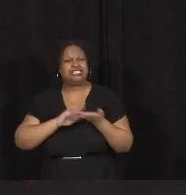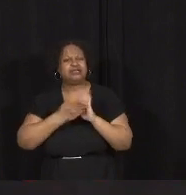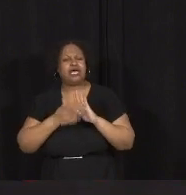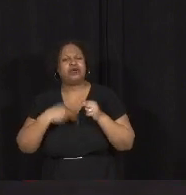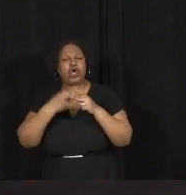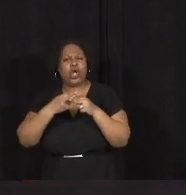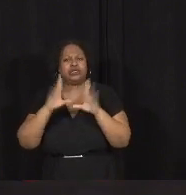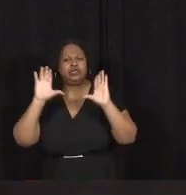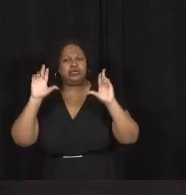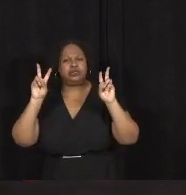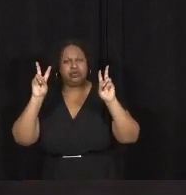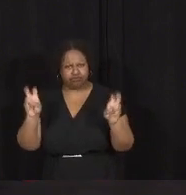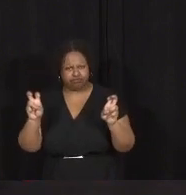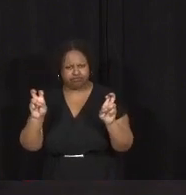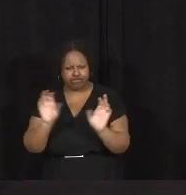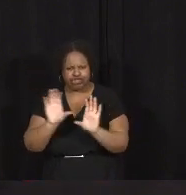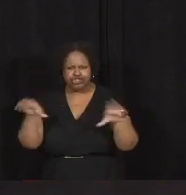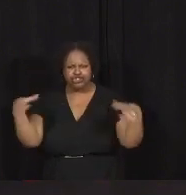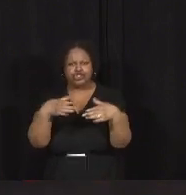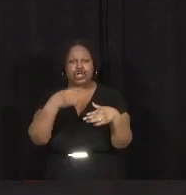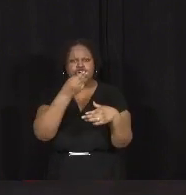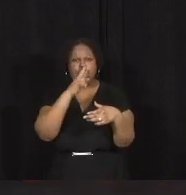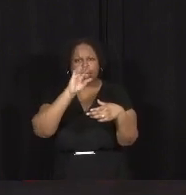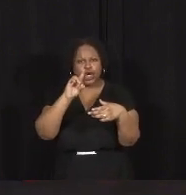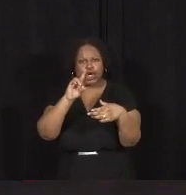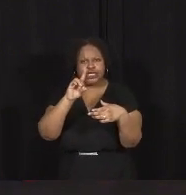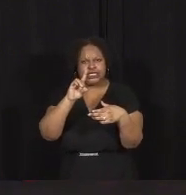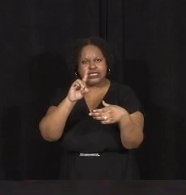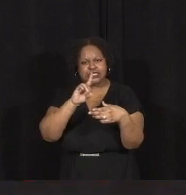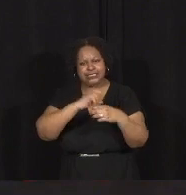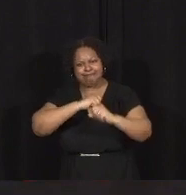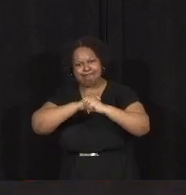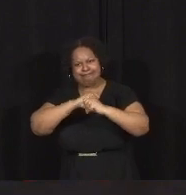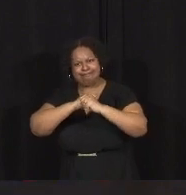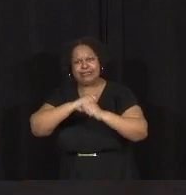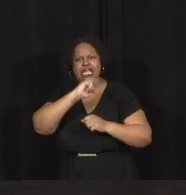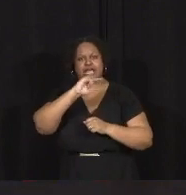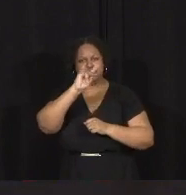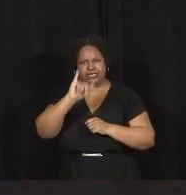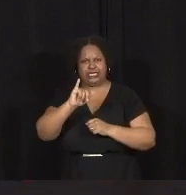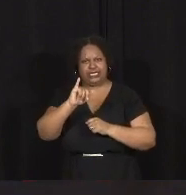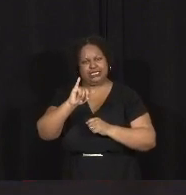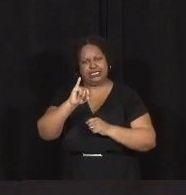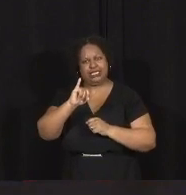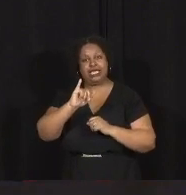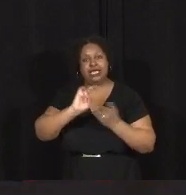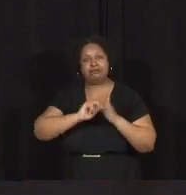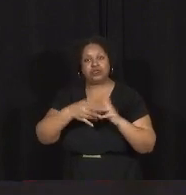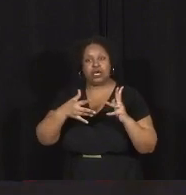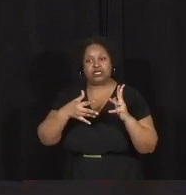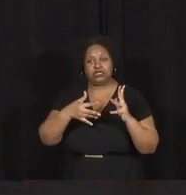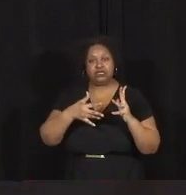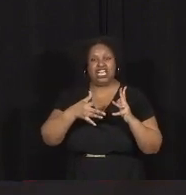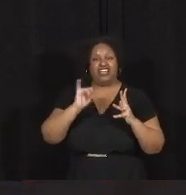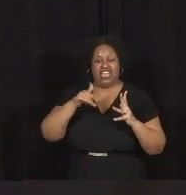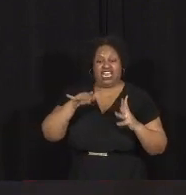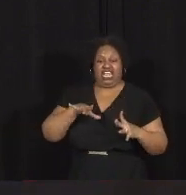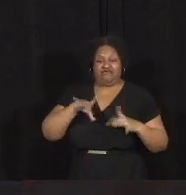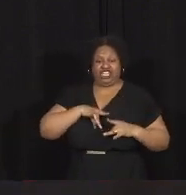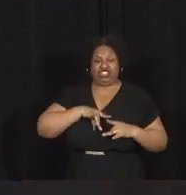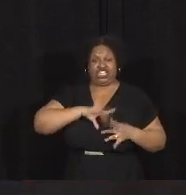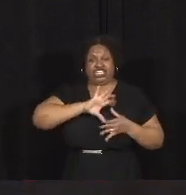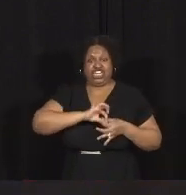does is that it stops the chain, it breaks the chain, because when you have somebody who is